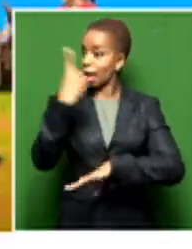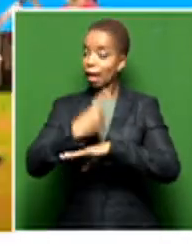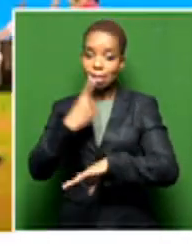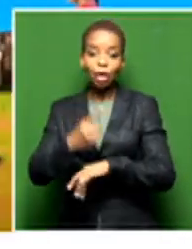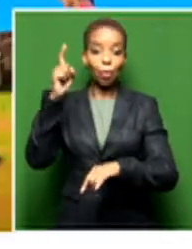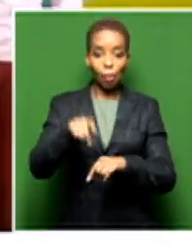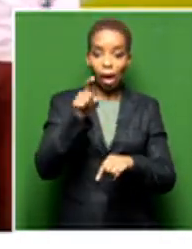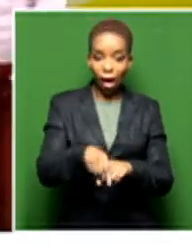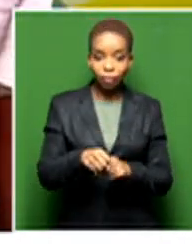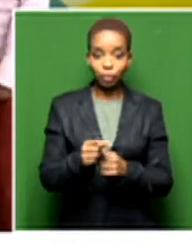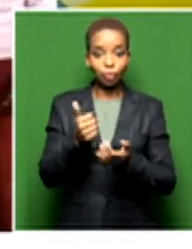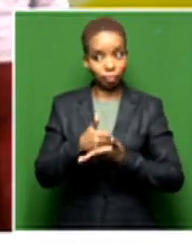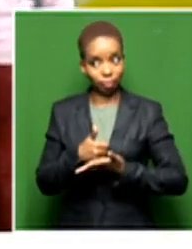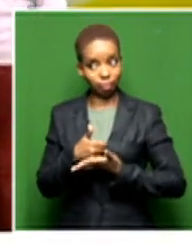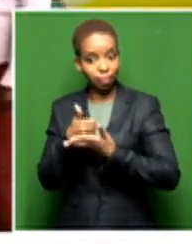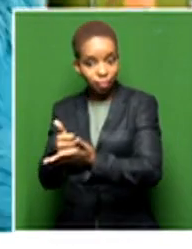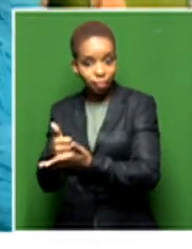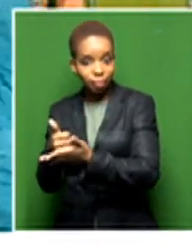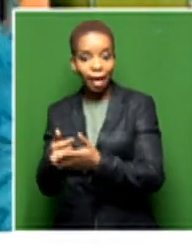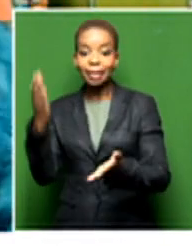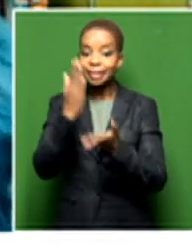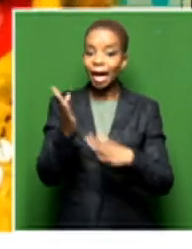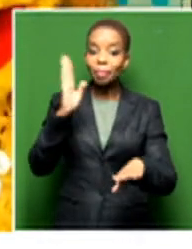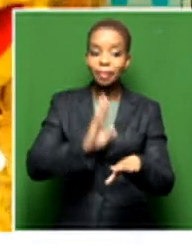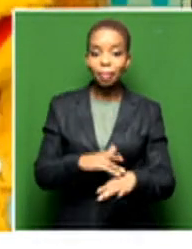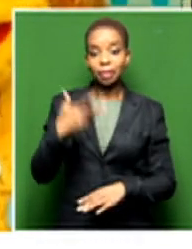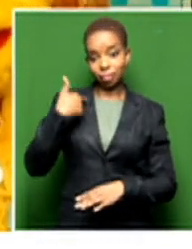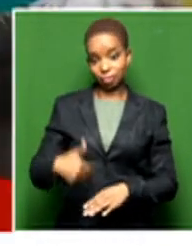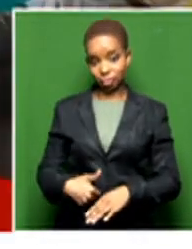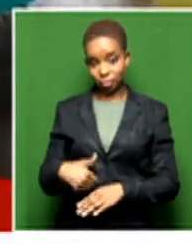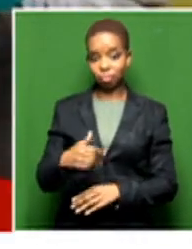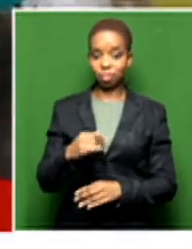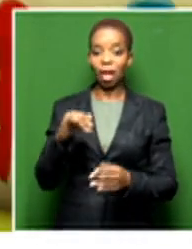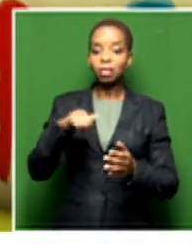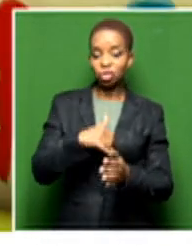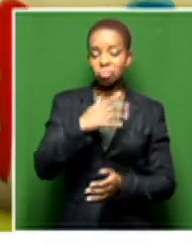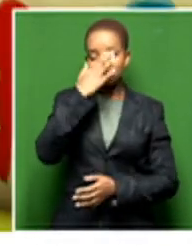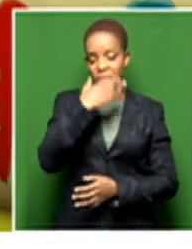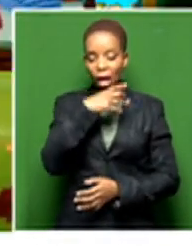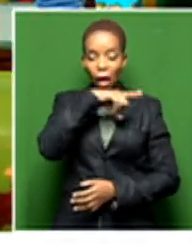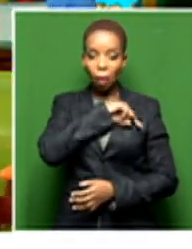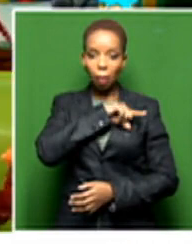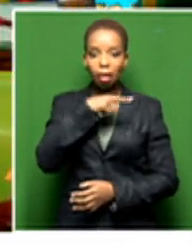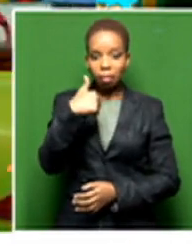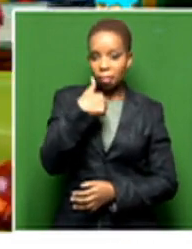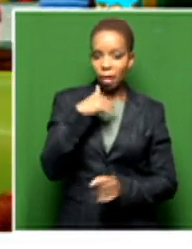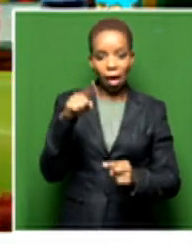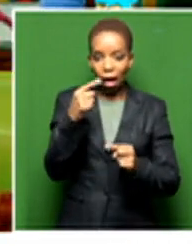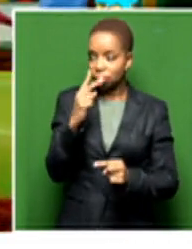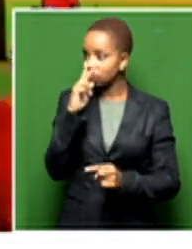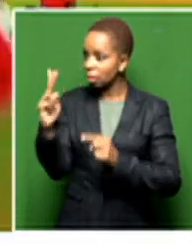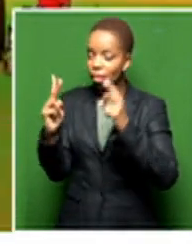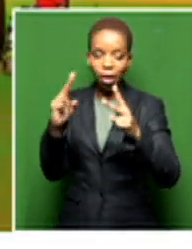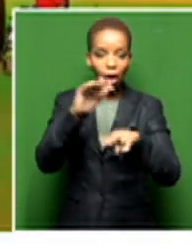to stay at home. But sometimes Elmo gets sad because Elmo can't see Elmo's